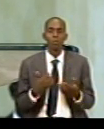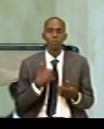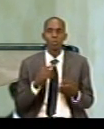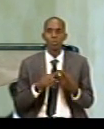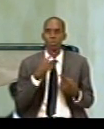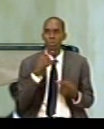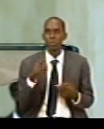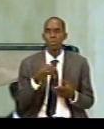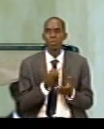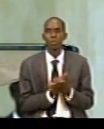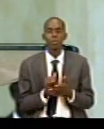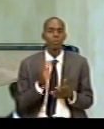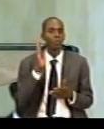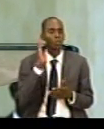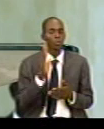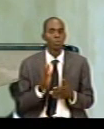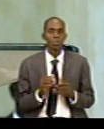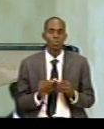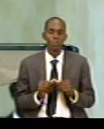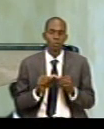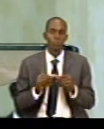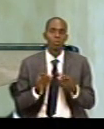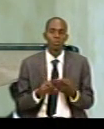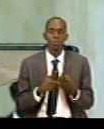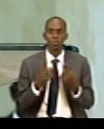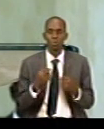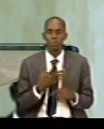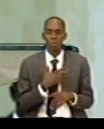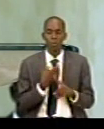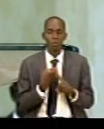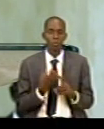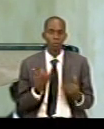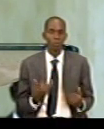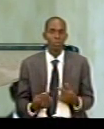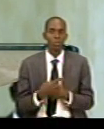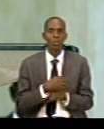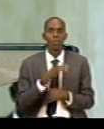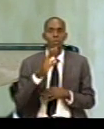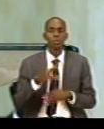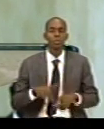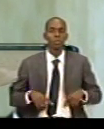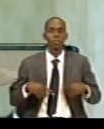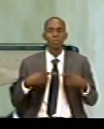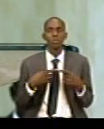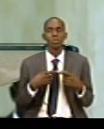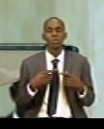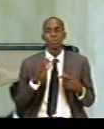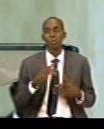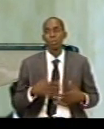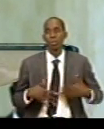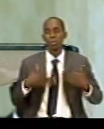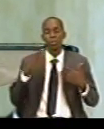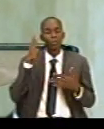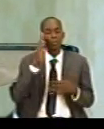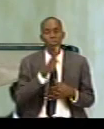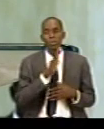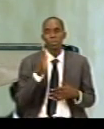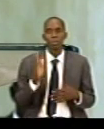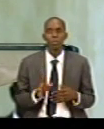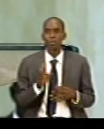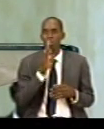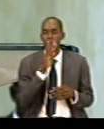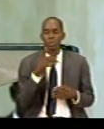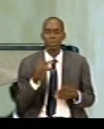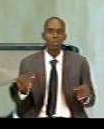coming. And from today, your life will not remain the same